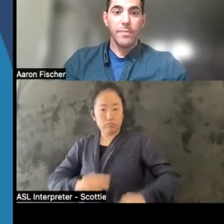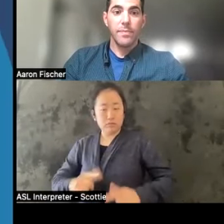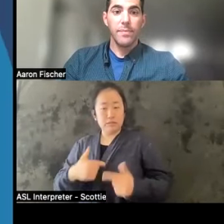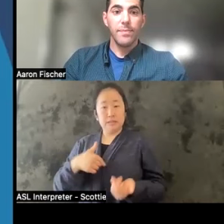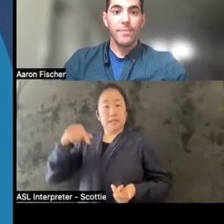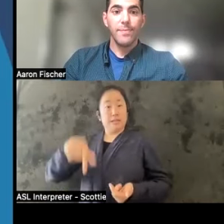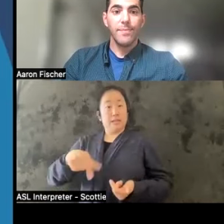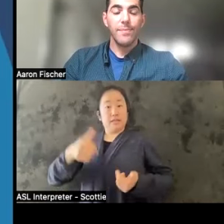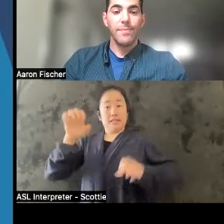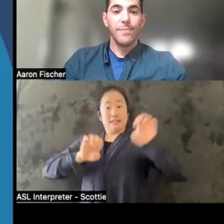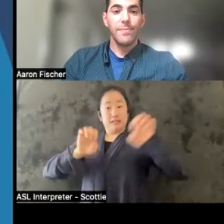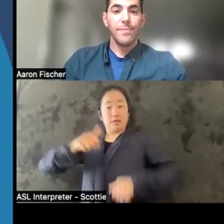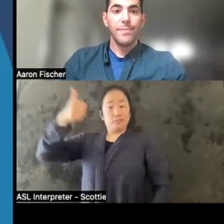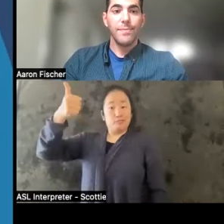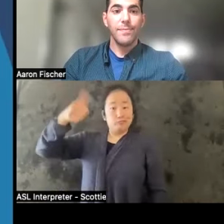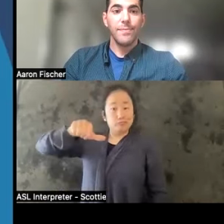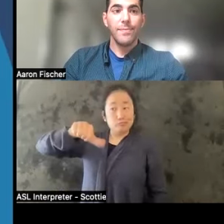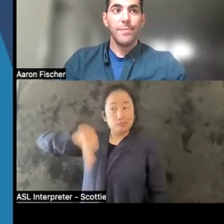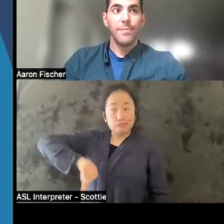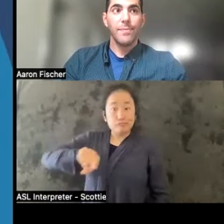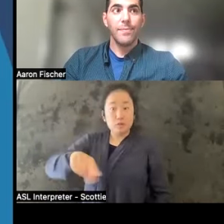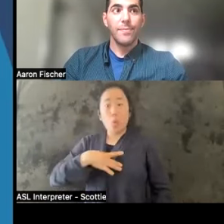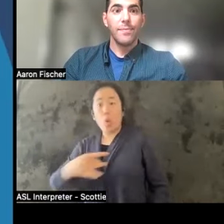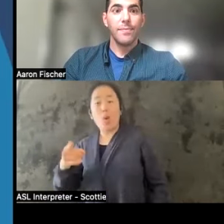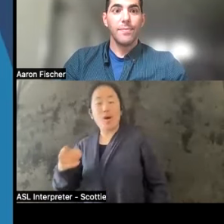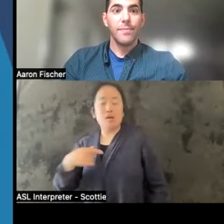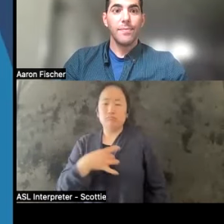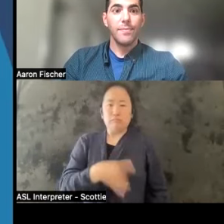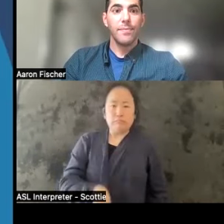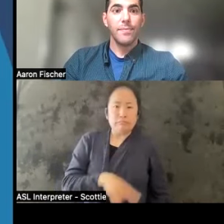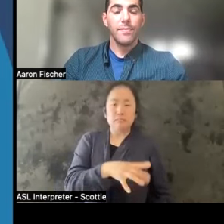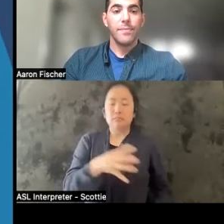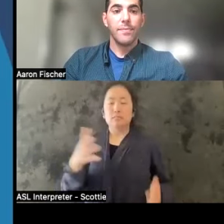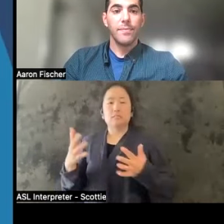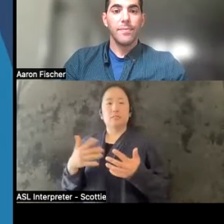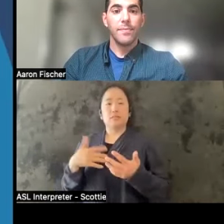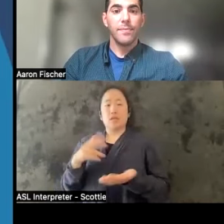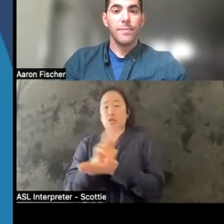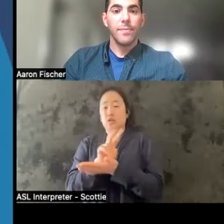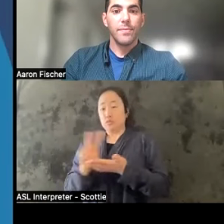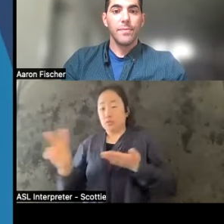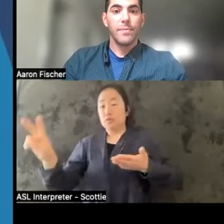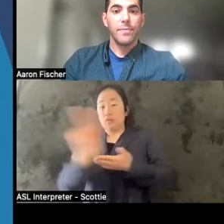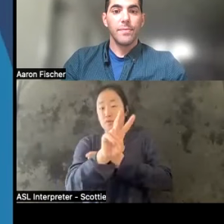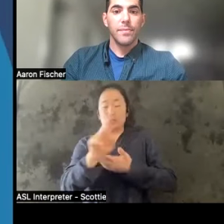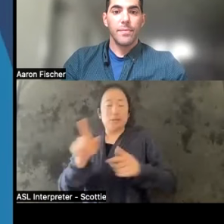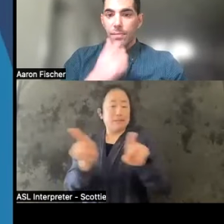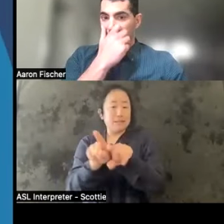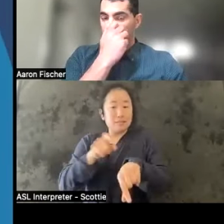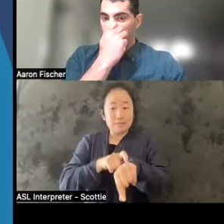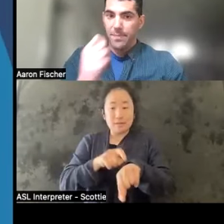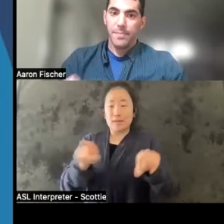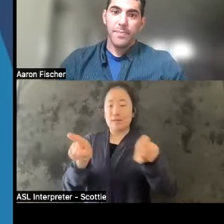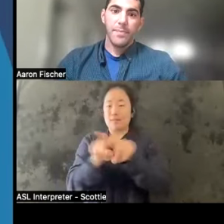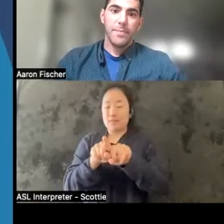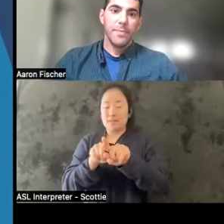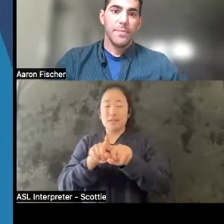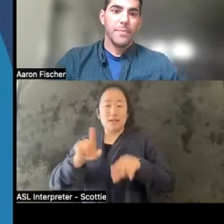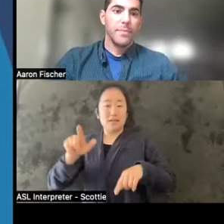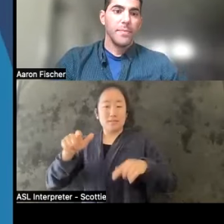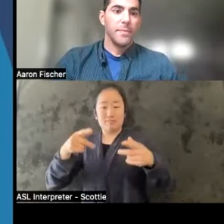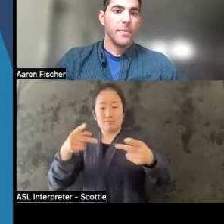liked. And please do join us in 2 weeks from today, same time, same place, for the next webinar in